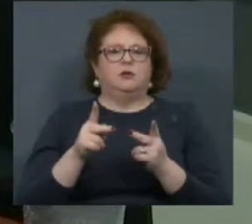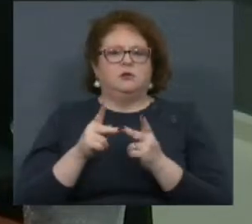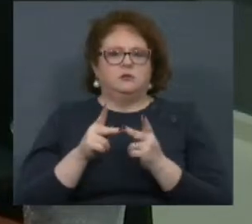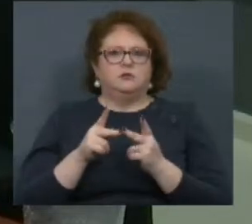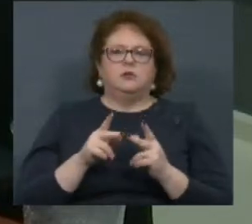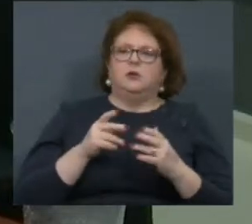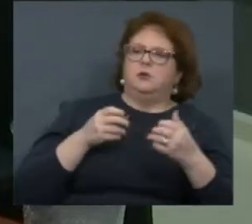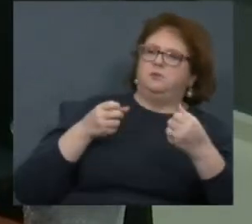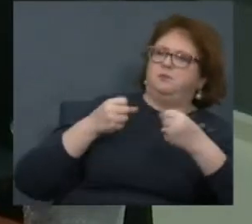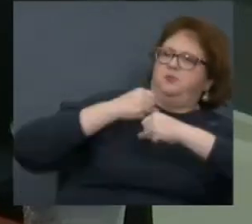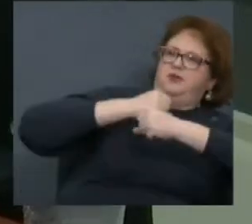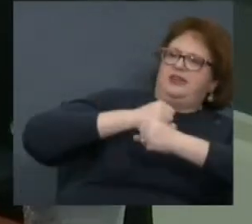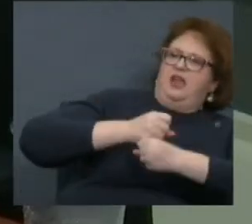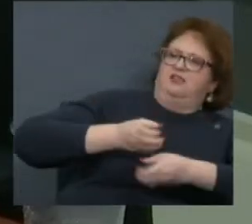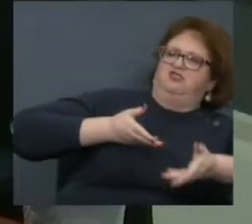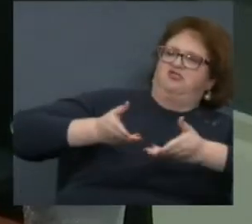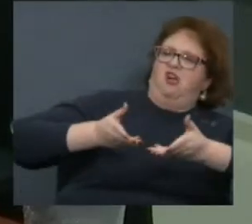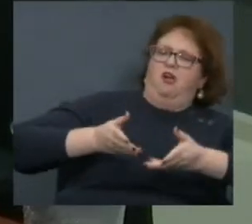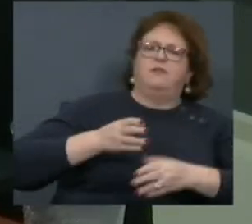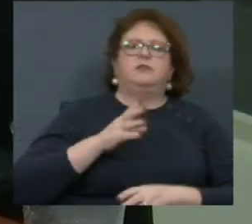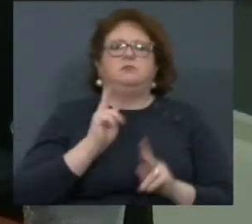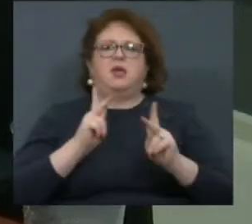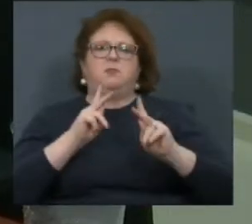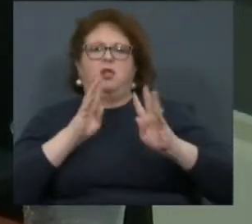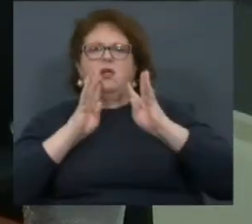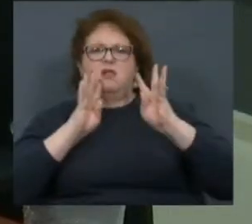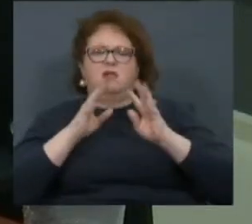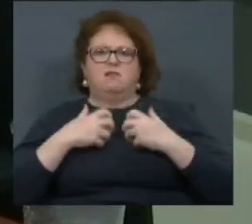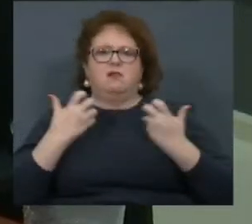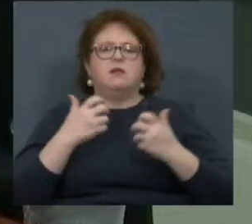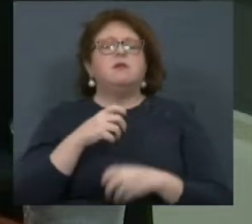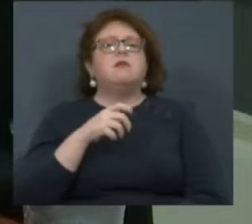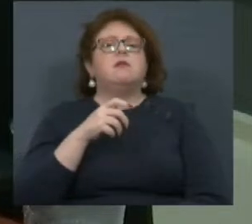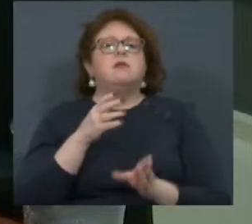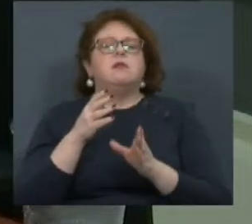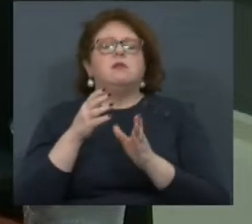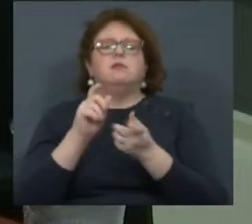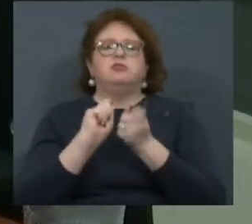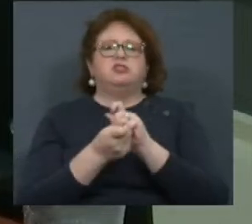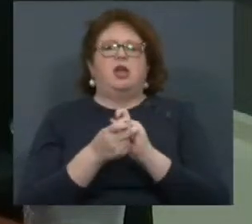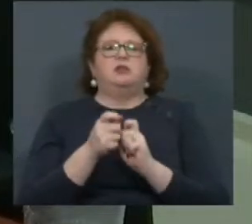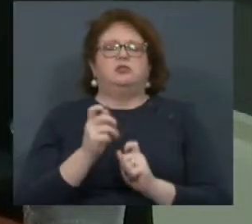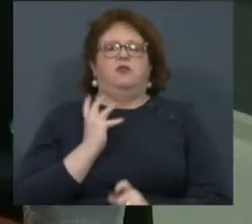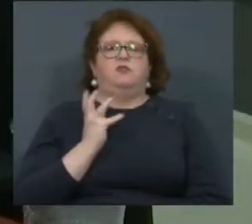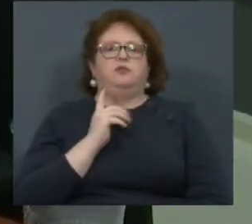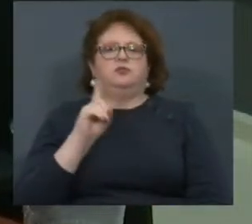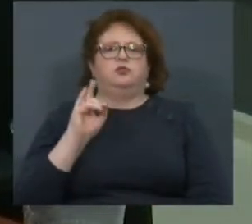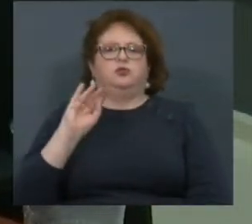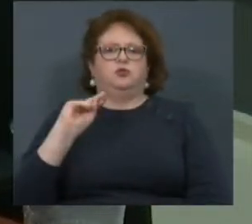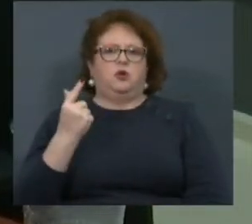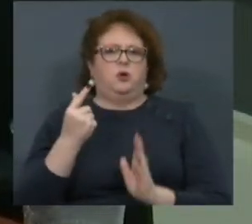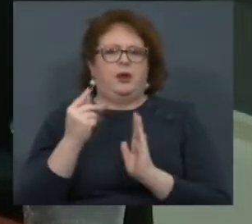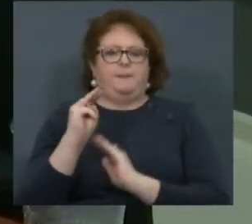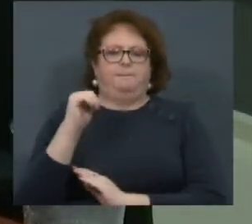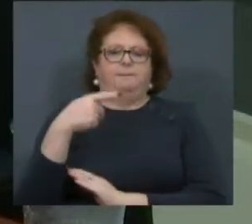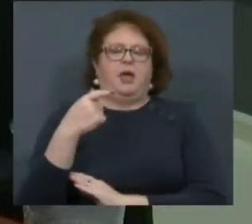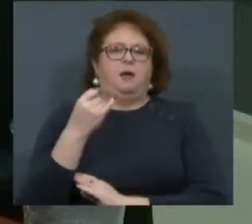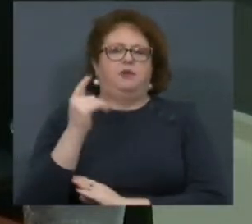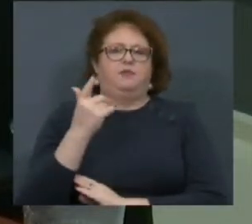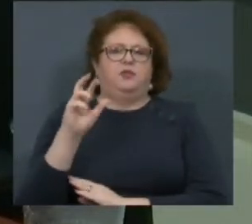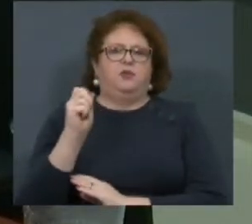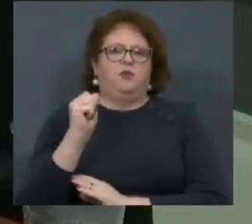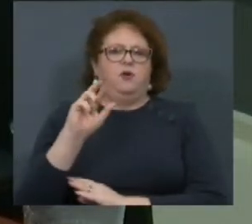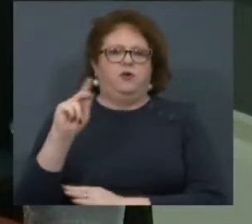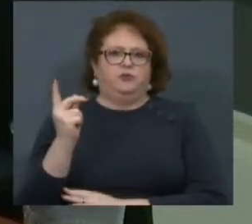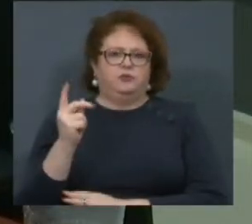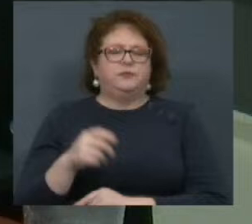the east side of Honeysuckle Lane, City of Little Rock, Arkansas, amending the official zoning map of the City of Little Rock, Arkansas, and for other purposes. An